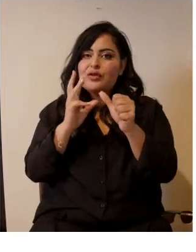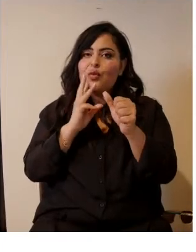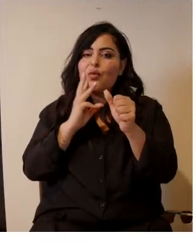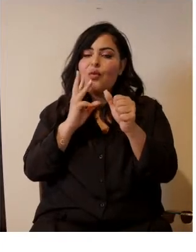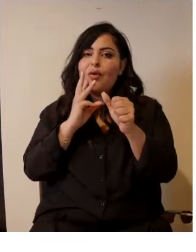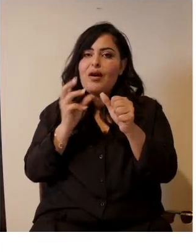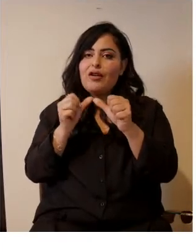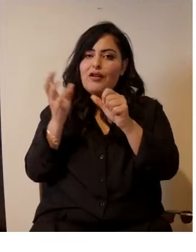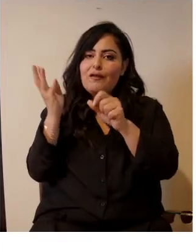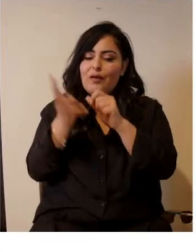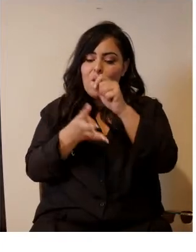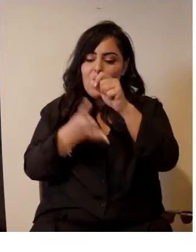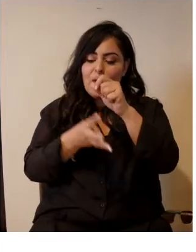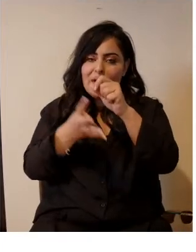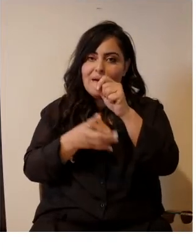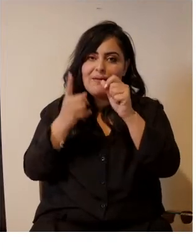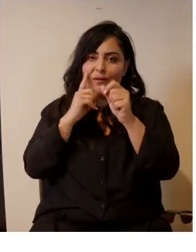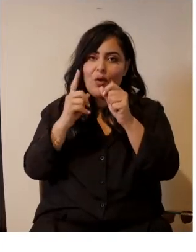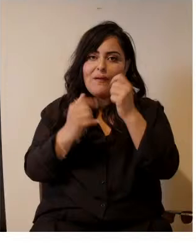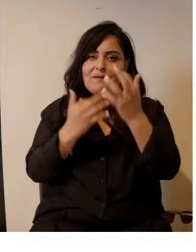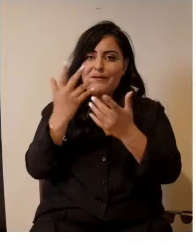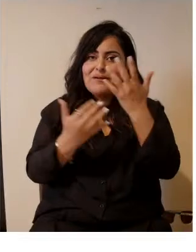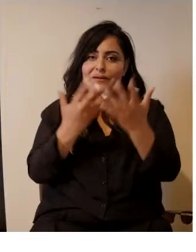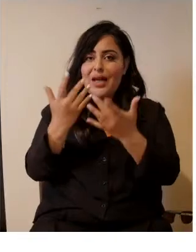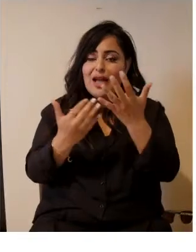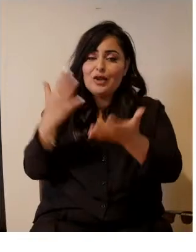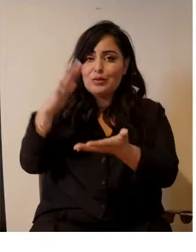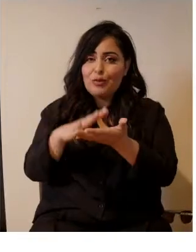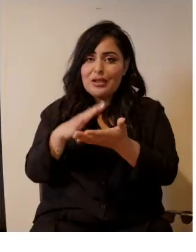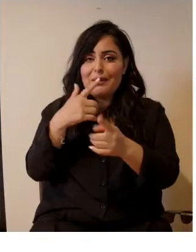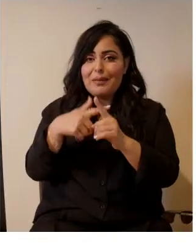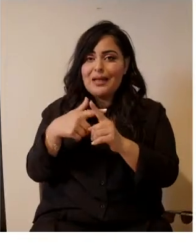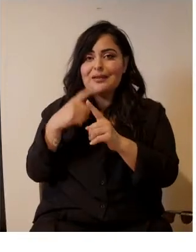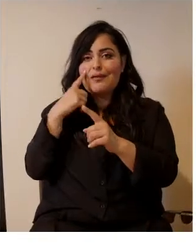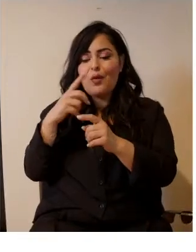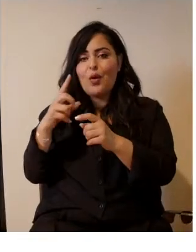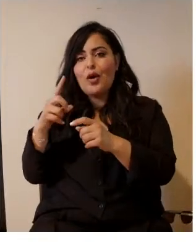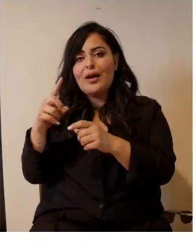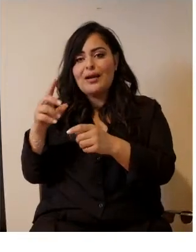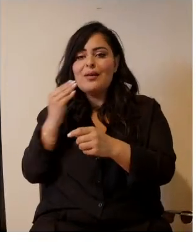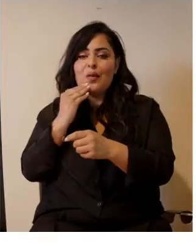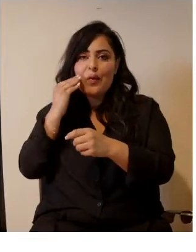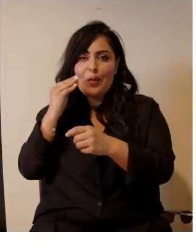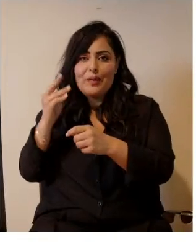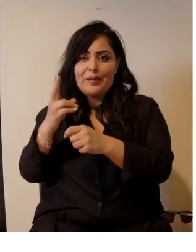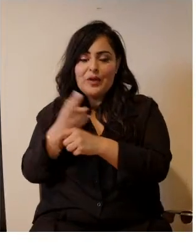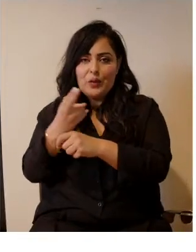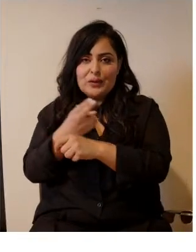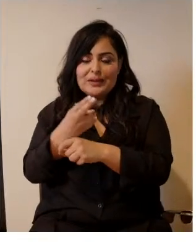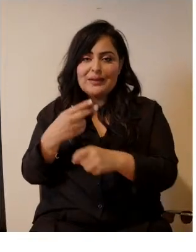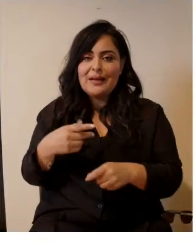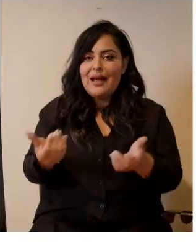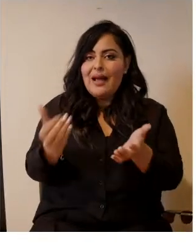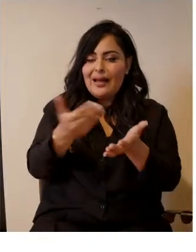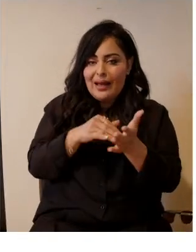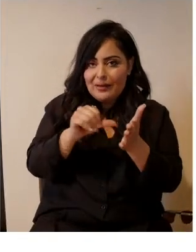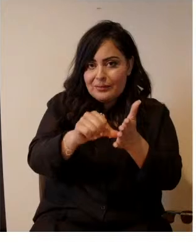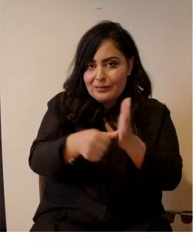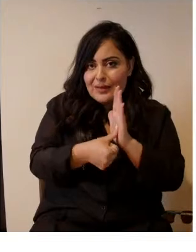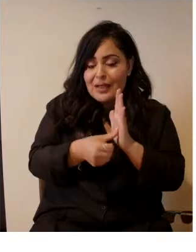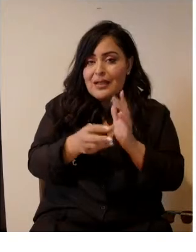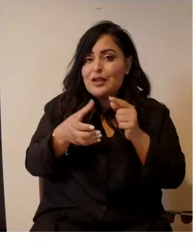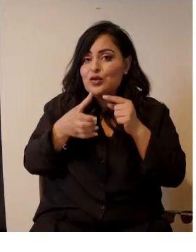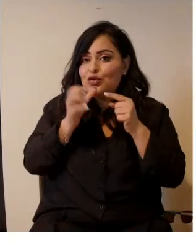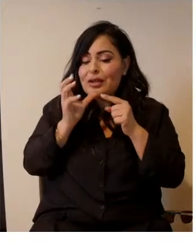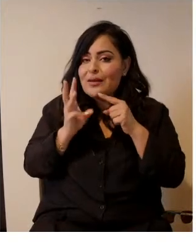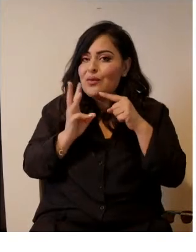the event, both for fire suppression as well as for domestic use. Again, the drinking water, and we re-emphasize it again, the drinking water